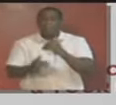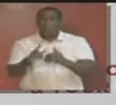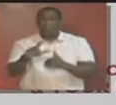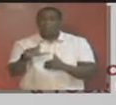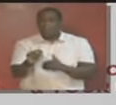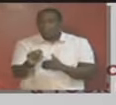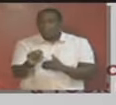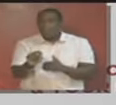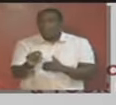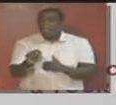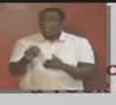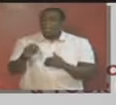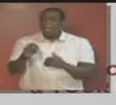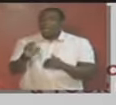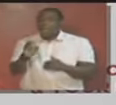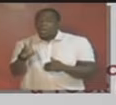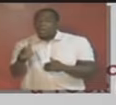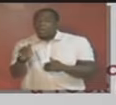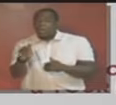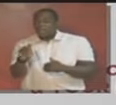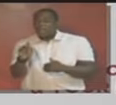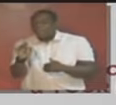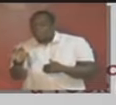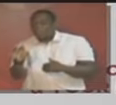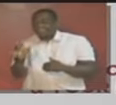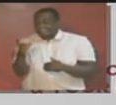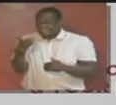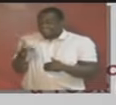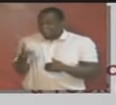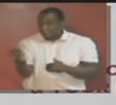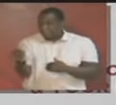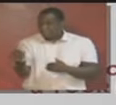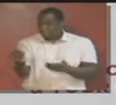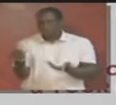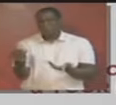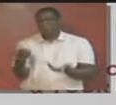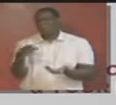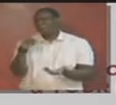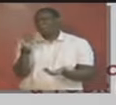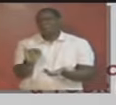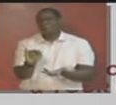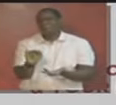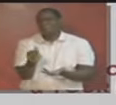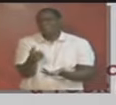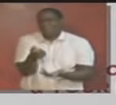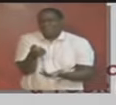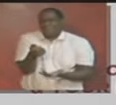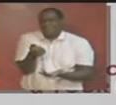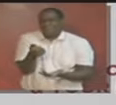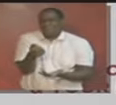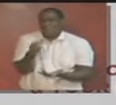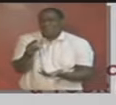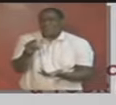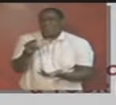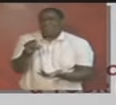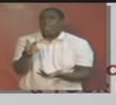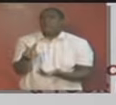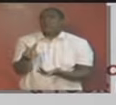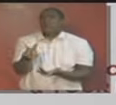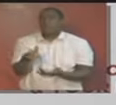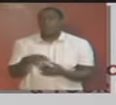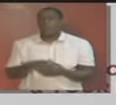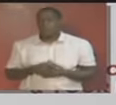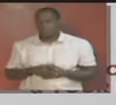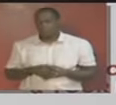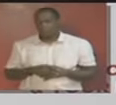is actually a lower rate of occurrence of these clotting events than would normally happen